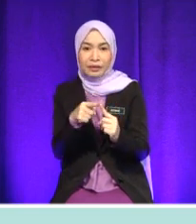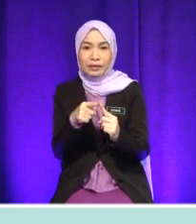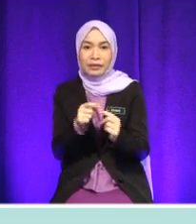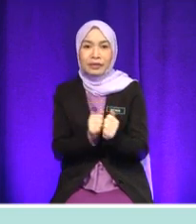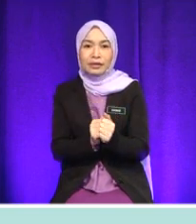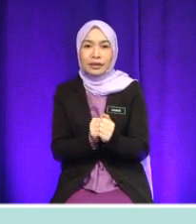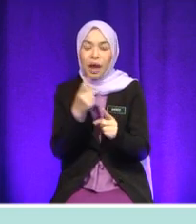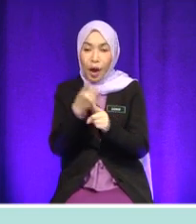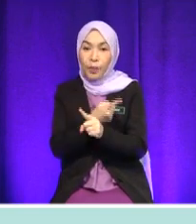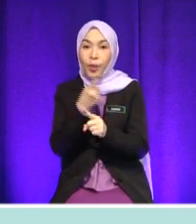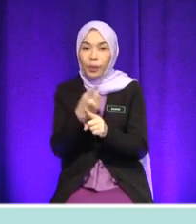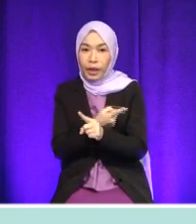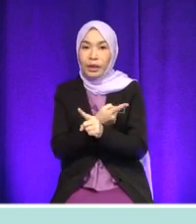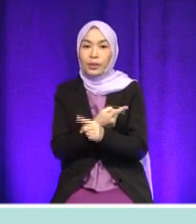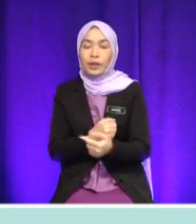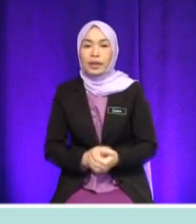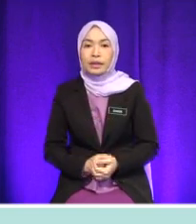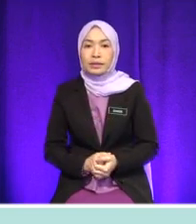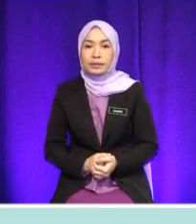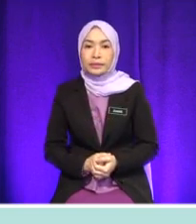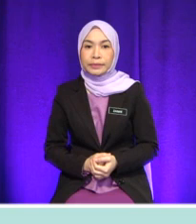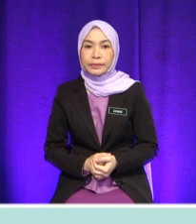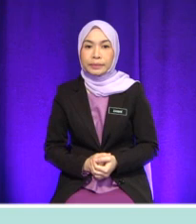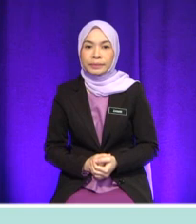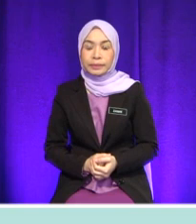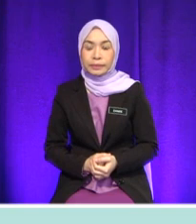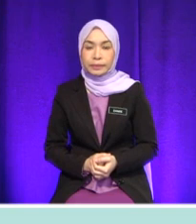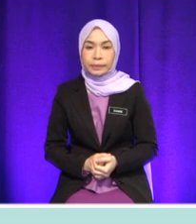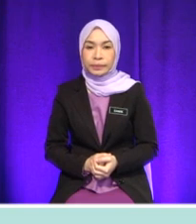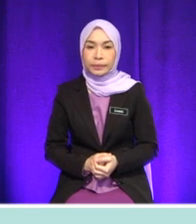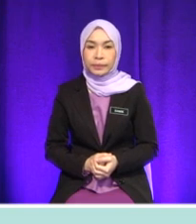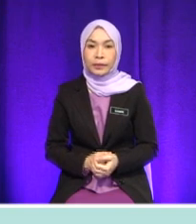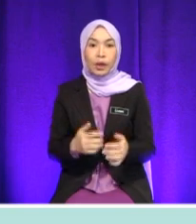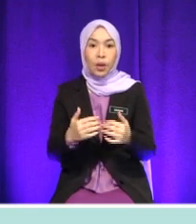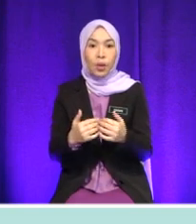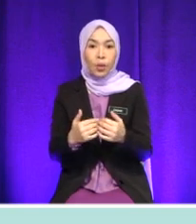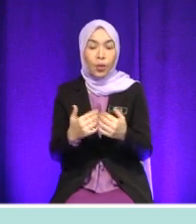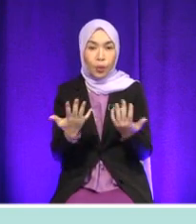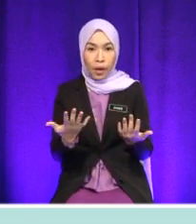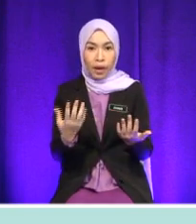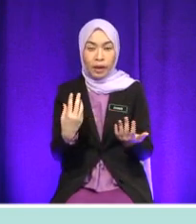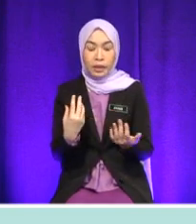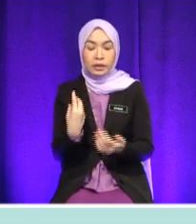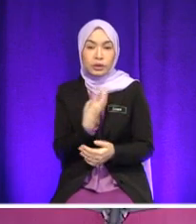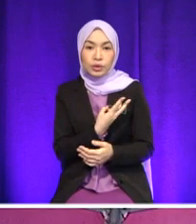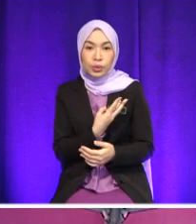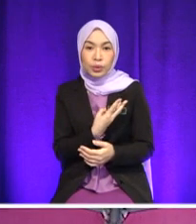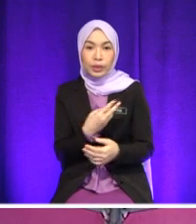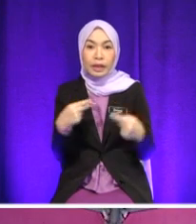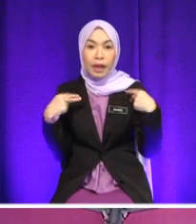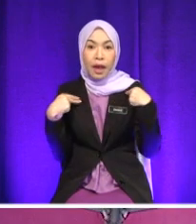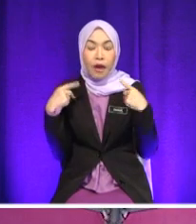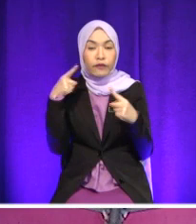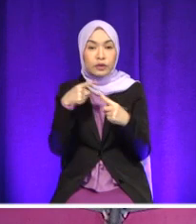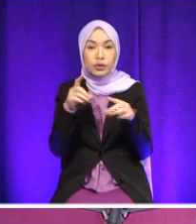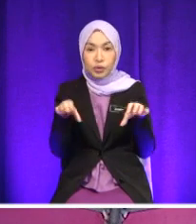way, okay. So like what they have mentioned as well, like why do we have to do so? Can we just like, you know,